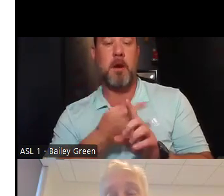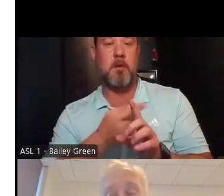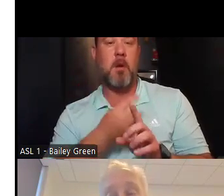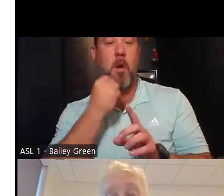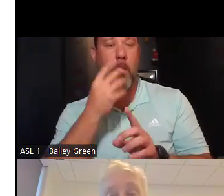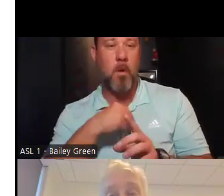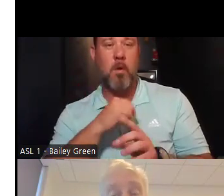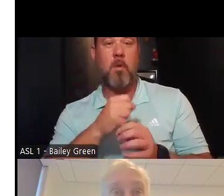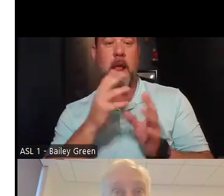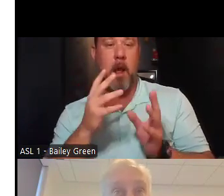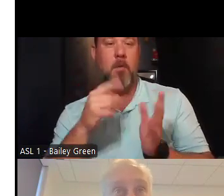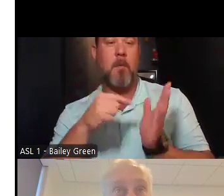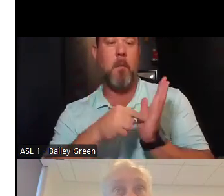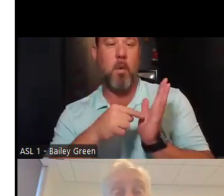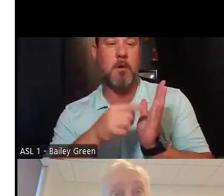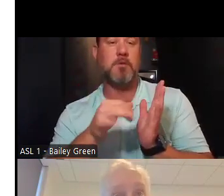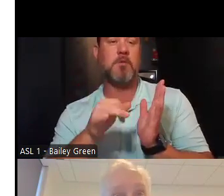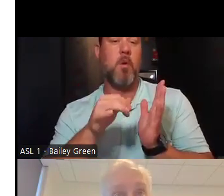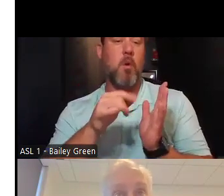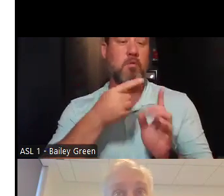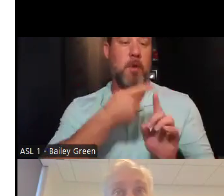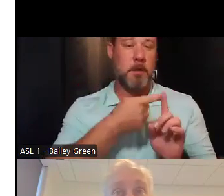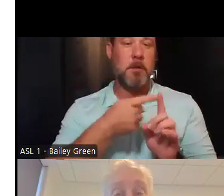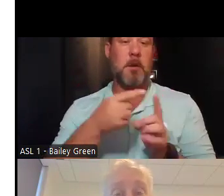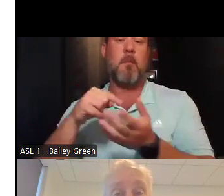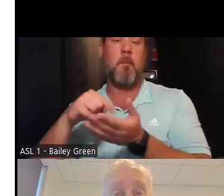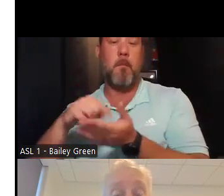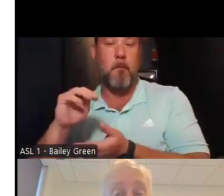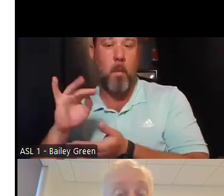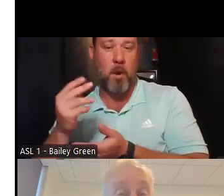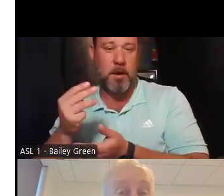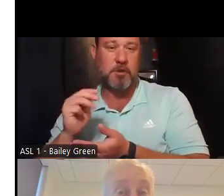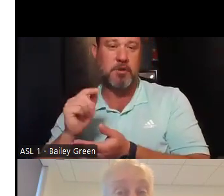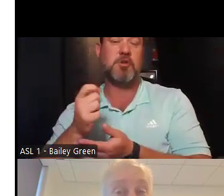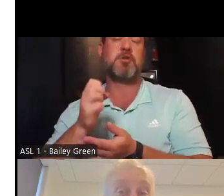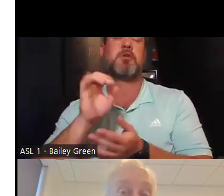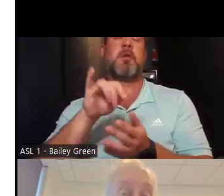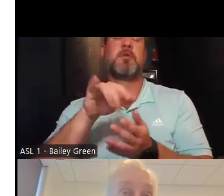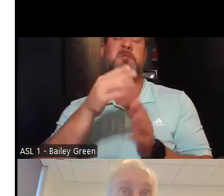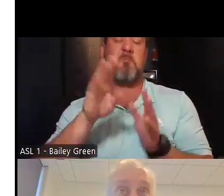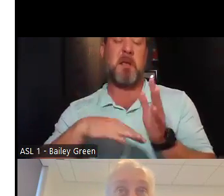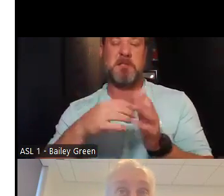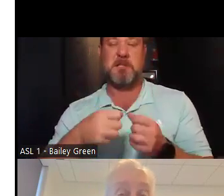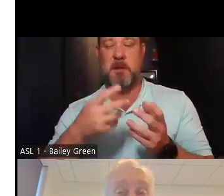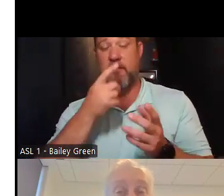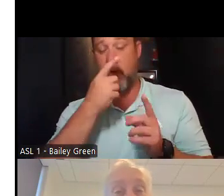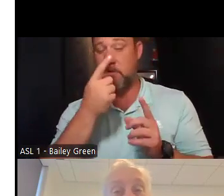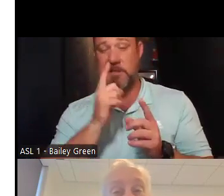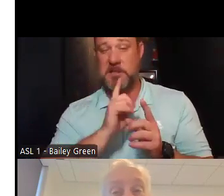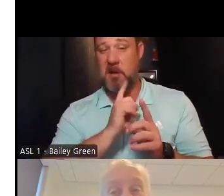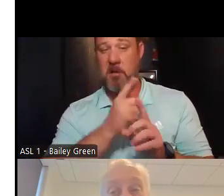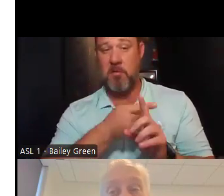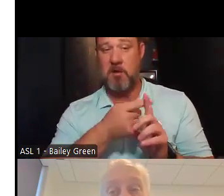without a mortgage, homeowners with a mortgage. And the blue bar shows basic spending needs. So for a renter, a single renter, that's